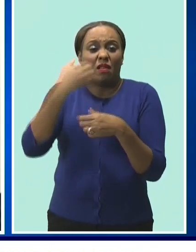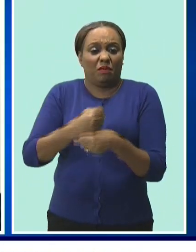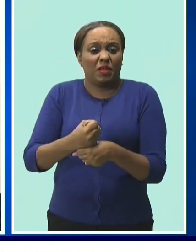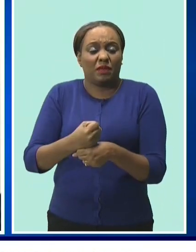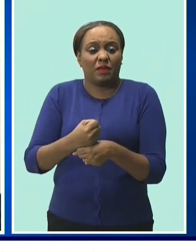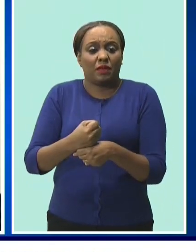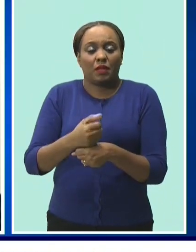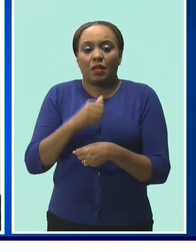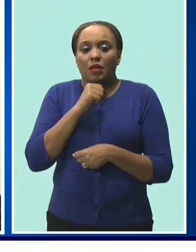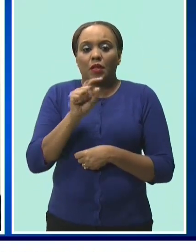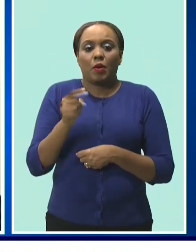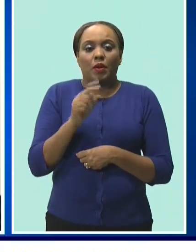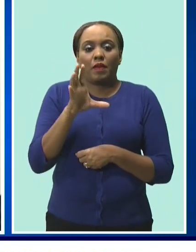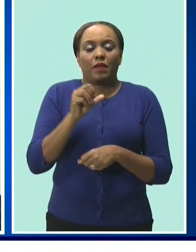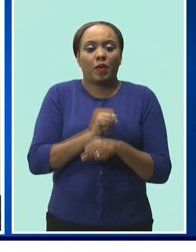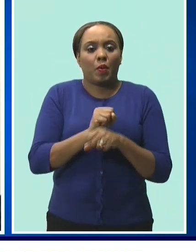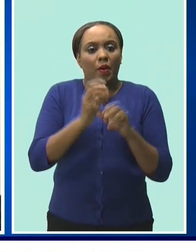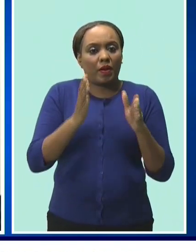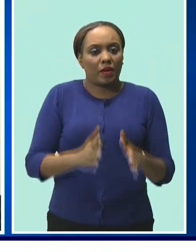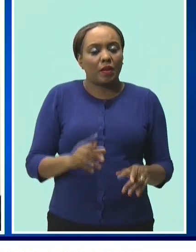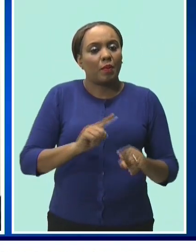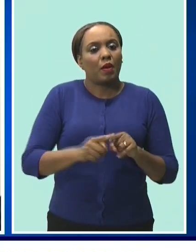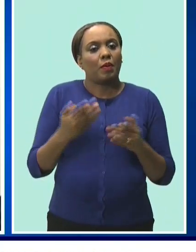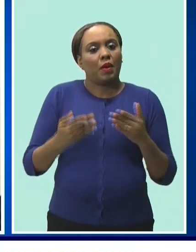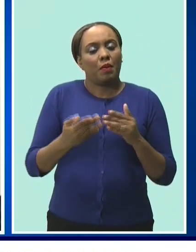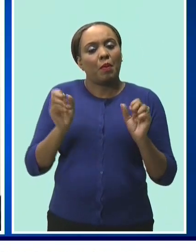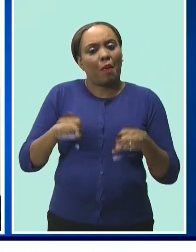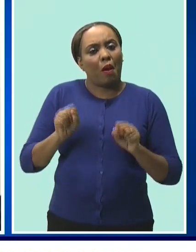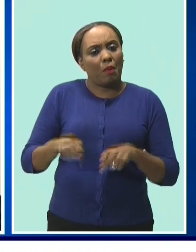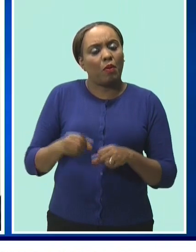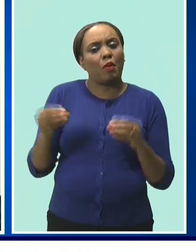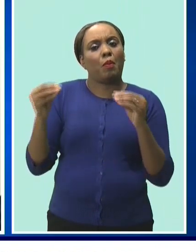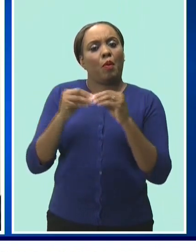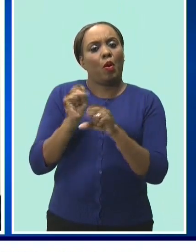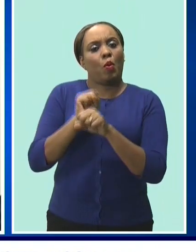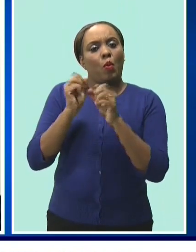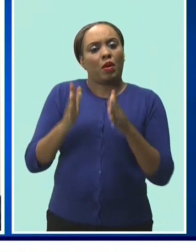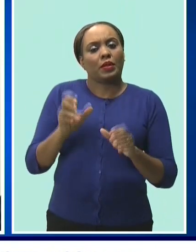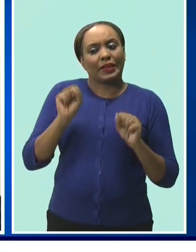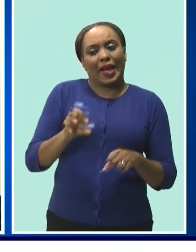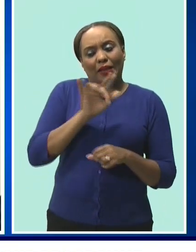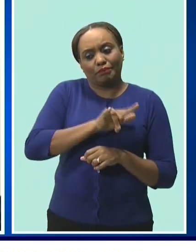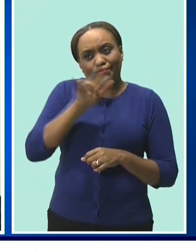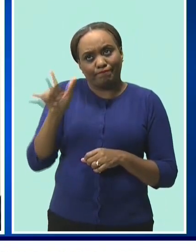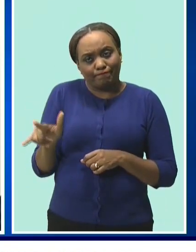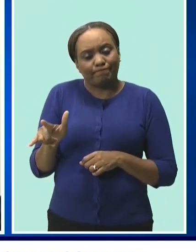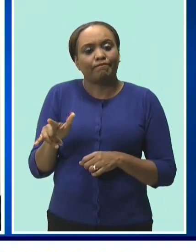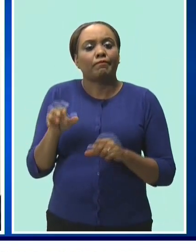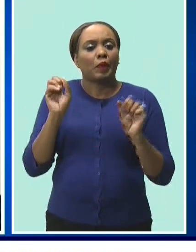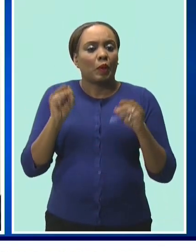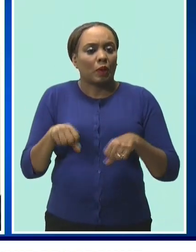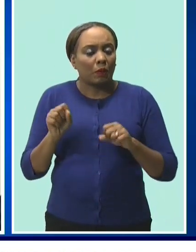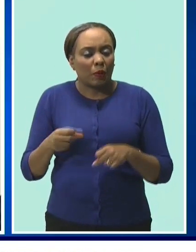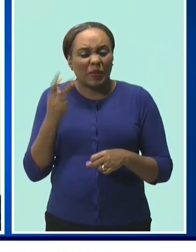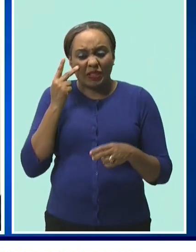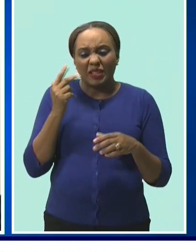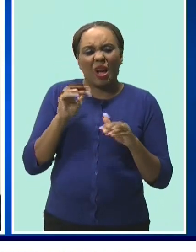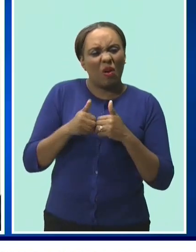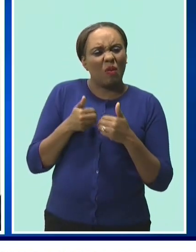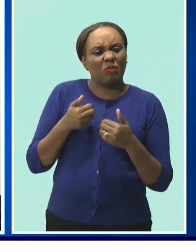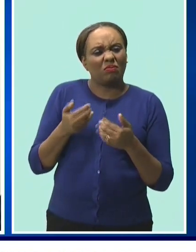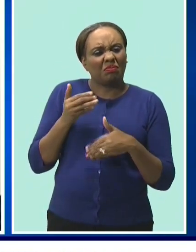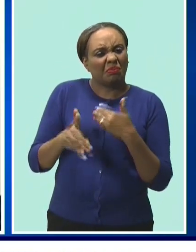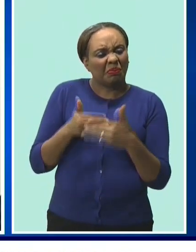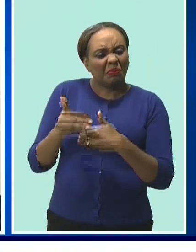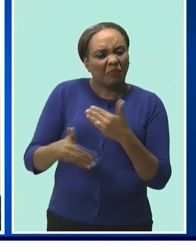not 50 workers, but potentially a lot more as long as we can supply them as the sort of process goes and the Barbadian